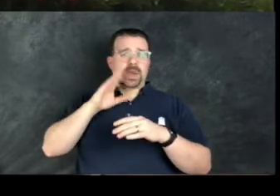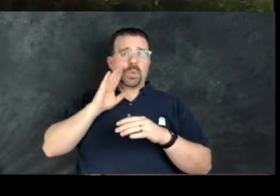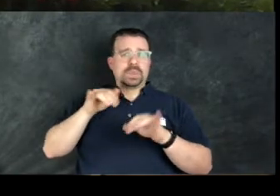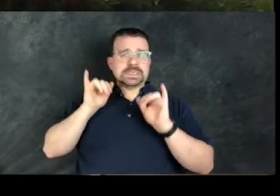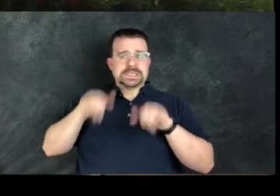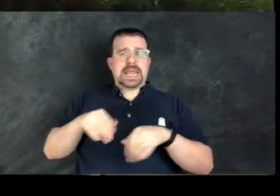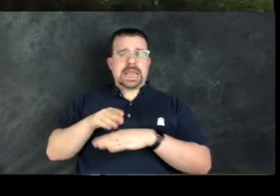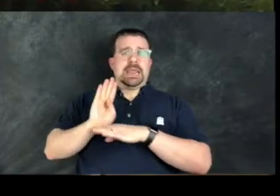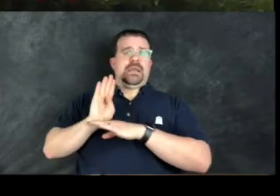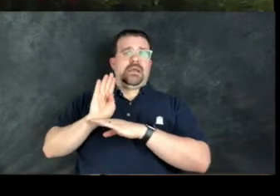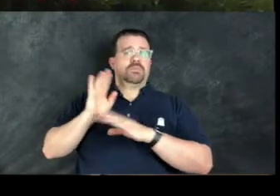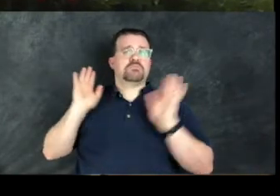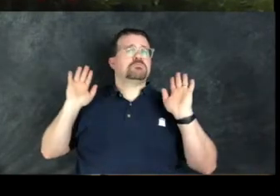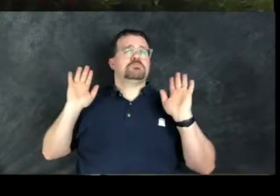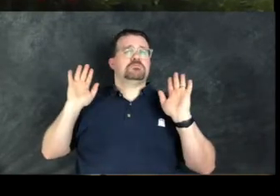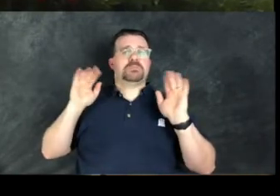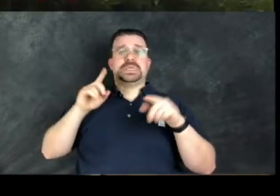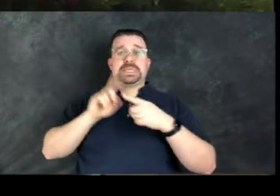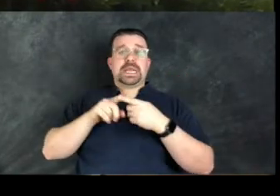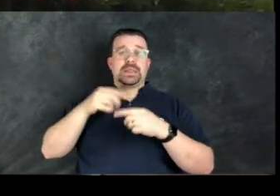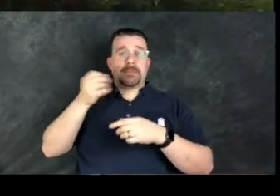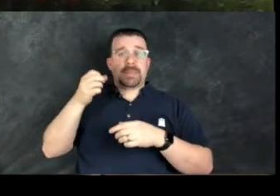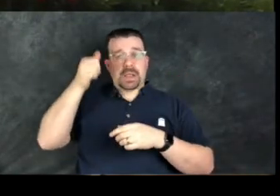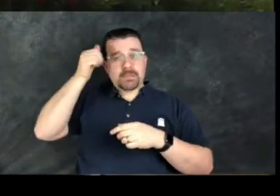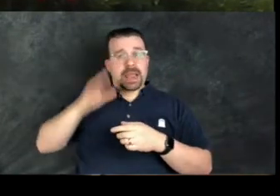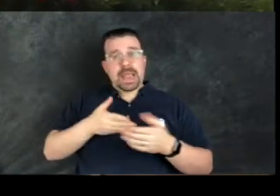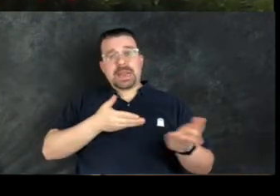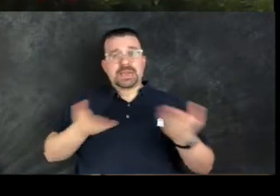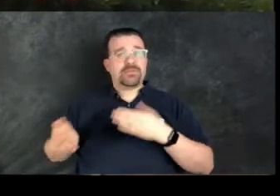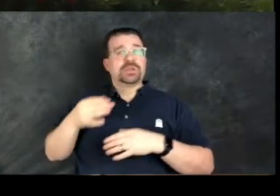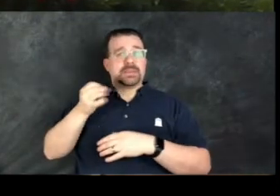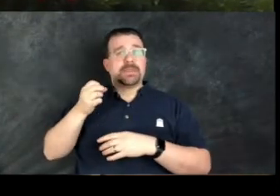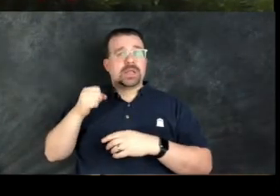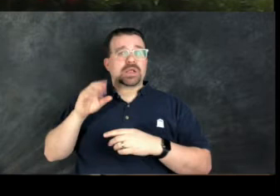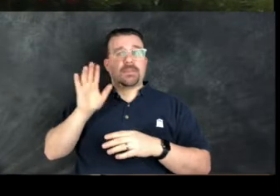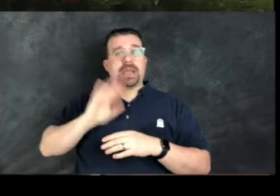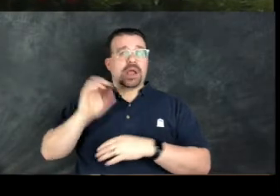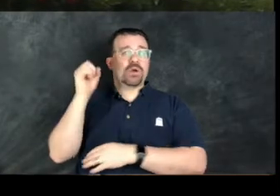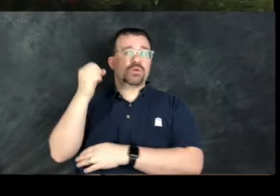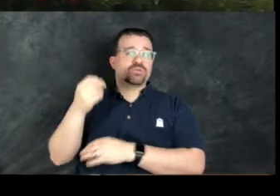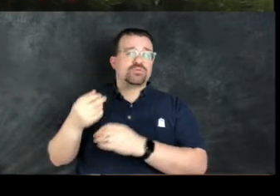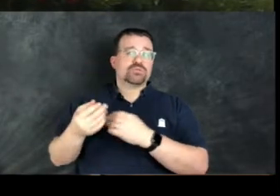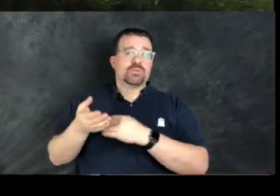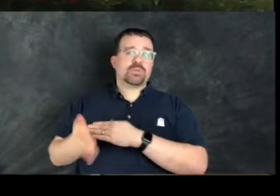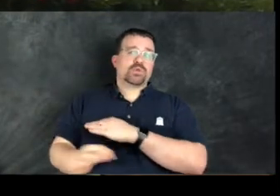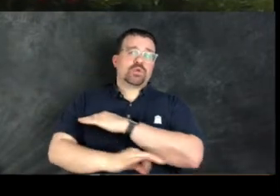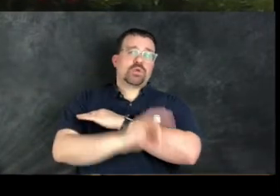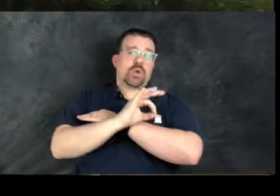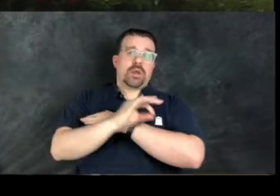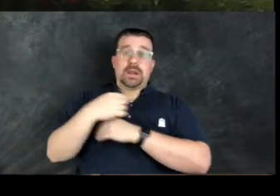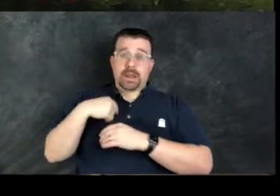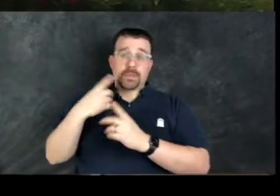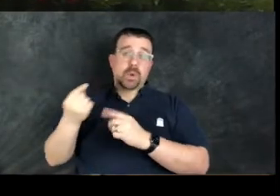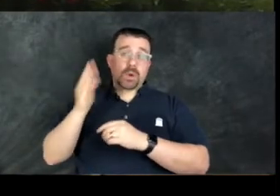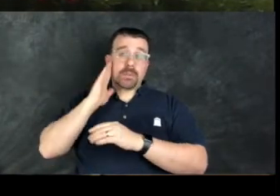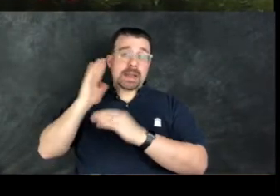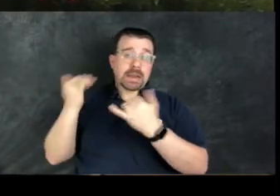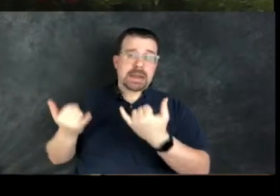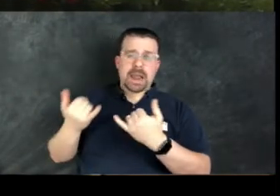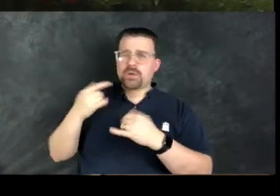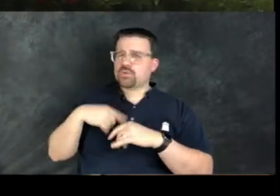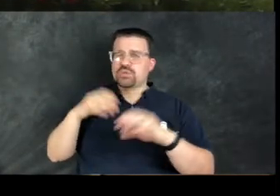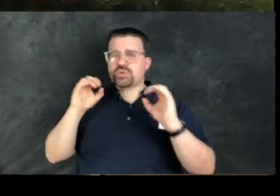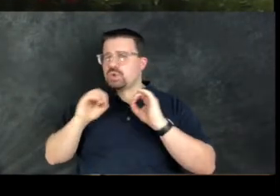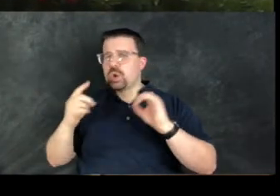stay drawn till the milkman delivers the milk about dawn. I'm going to bed now, so